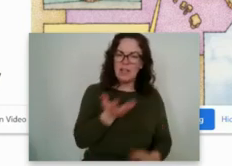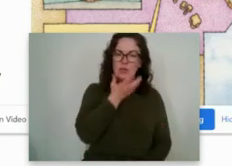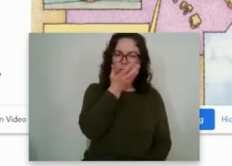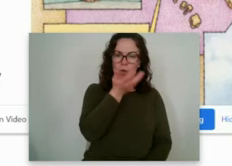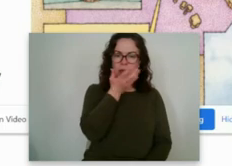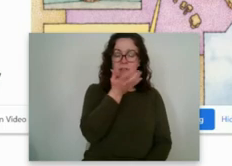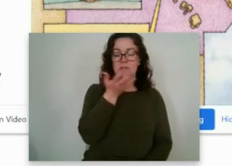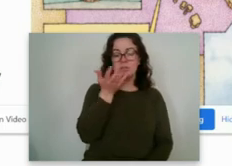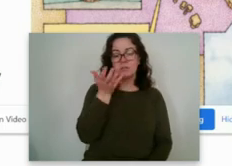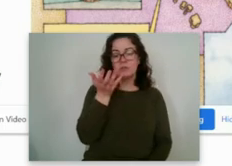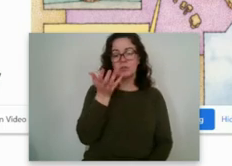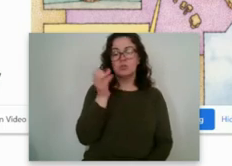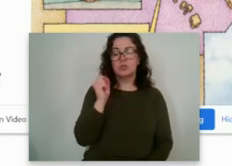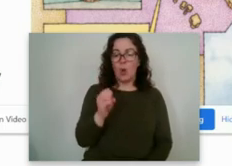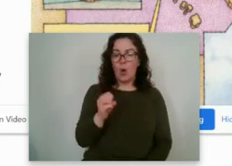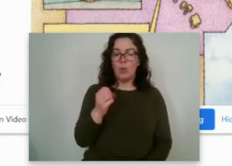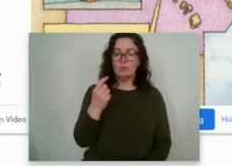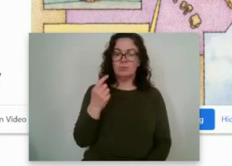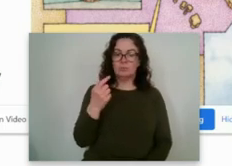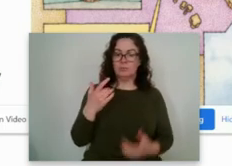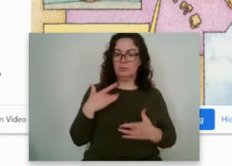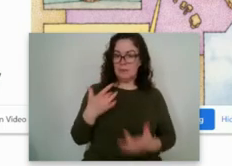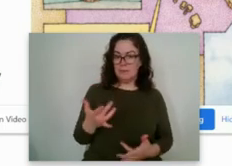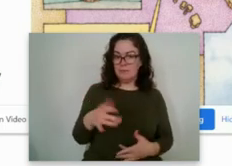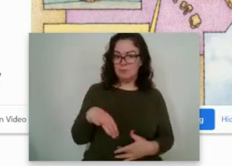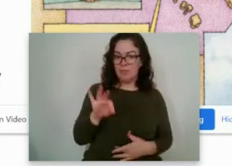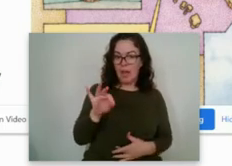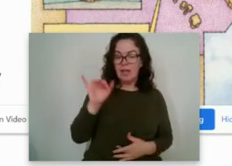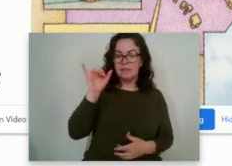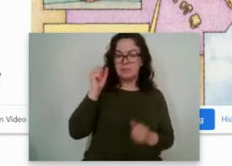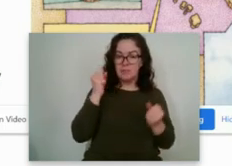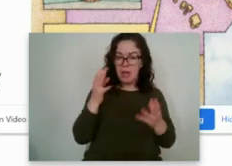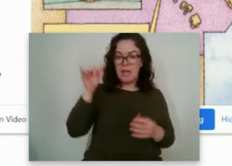find that kind of area right here. So we usually get